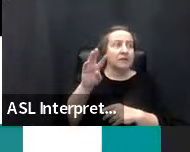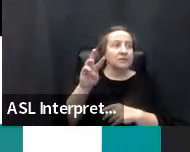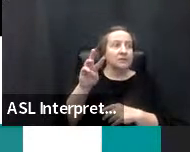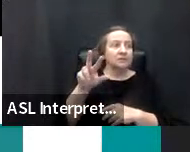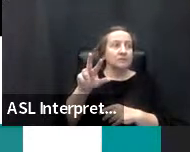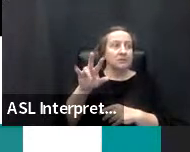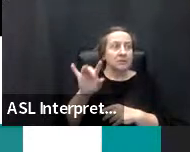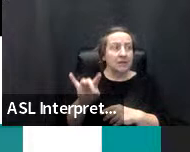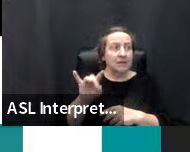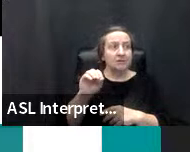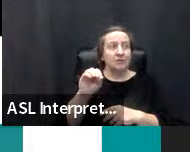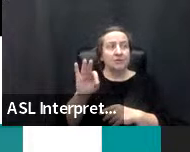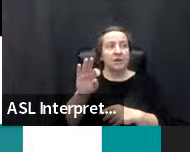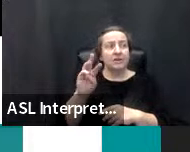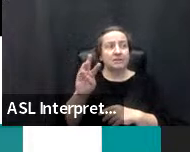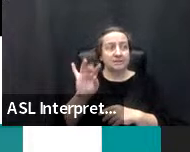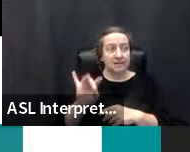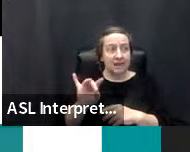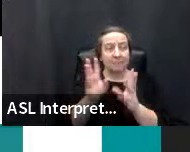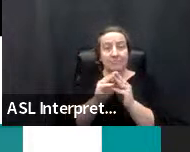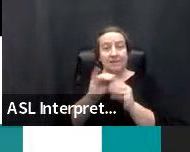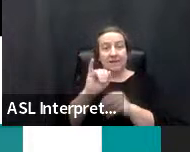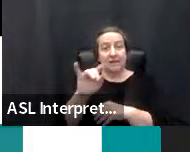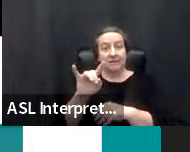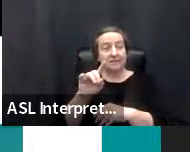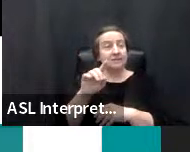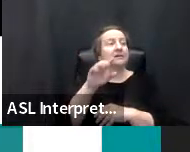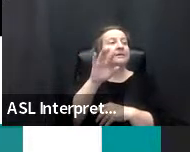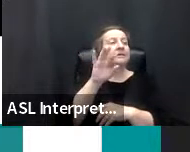408-638-0968. The meeting ID is